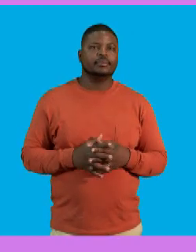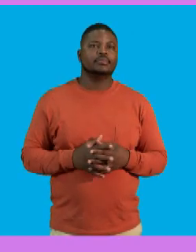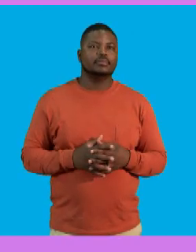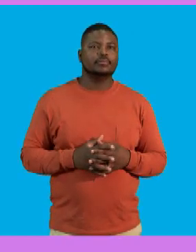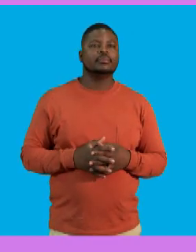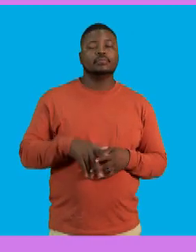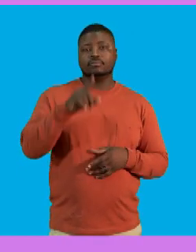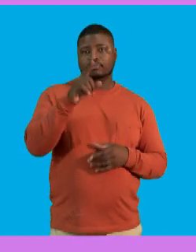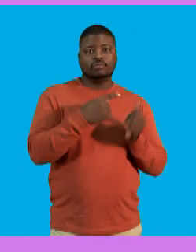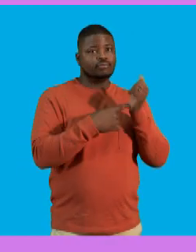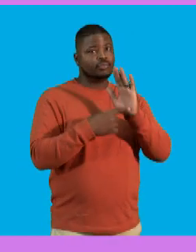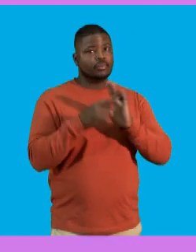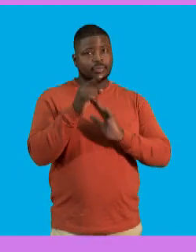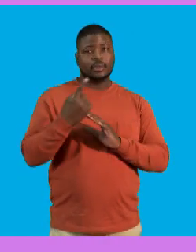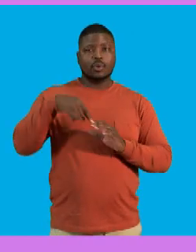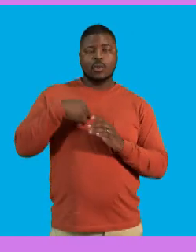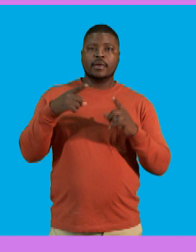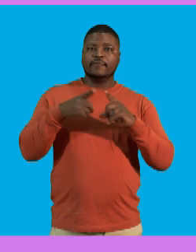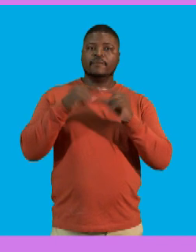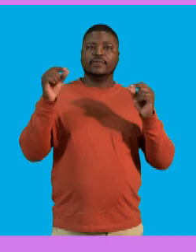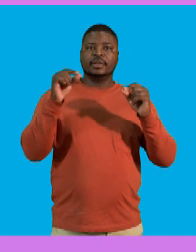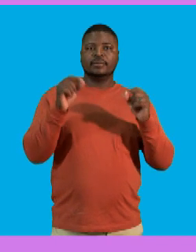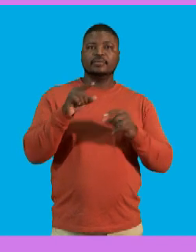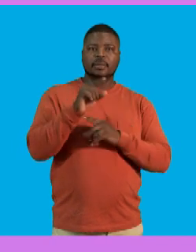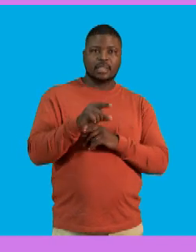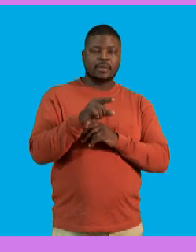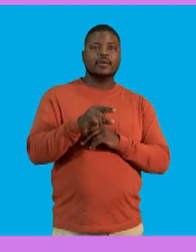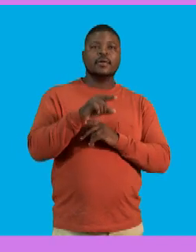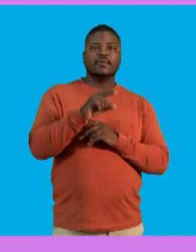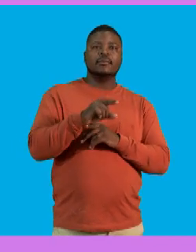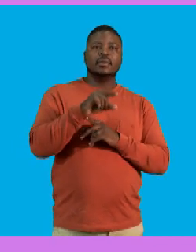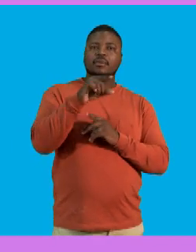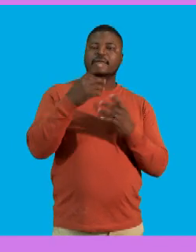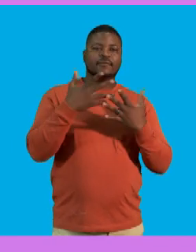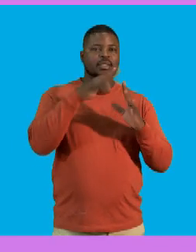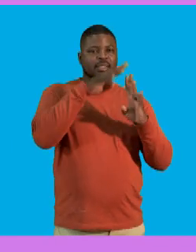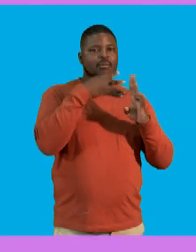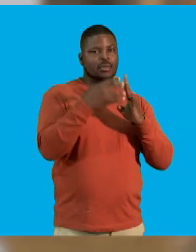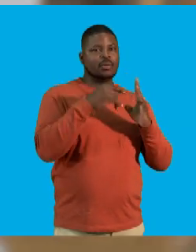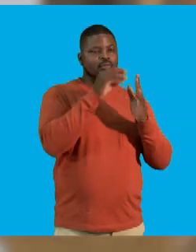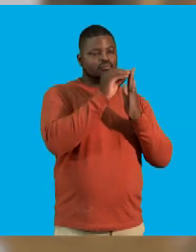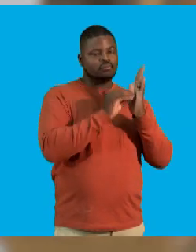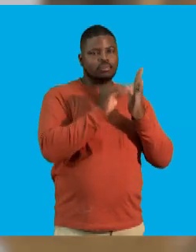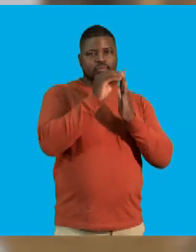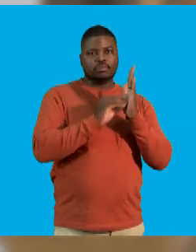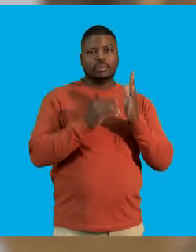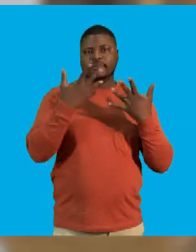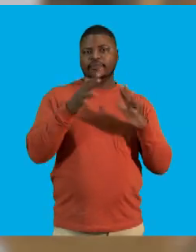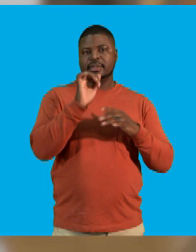column is just pictures. And there you go, we've completed a full frequency table, and then we can move